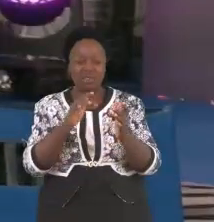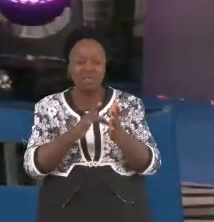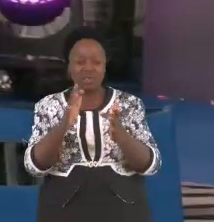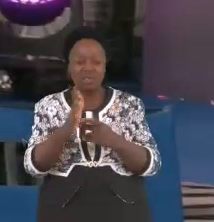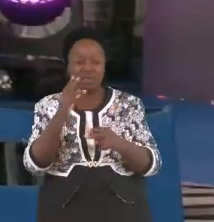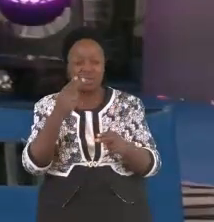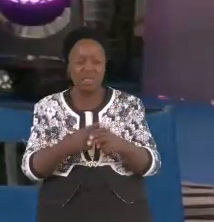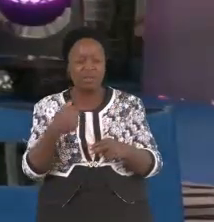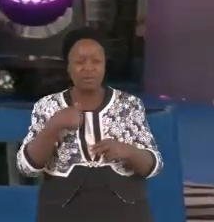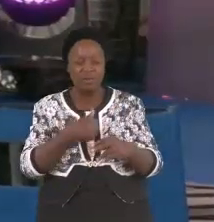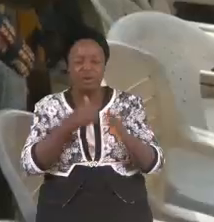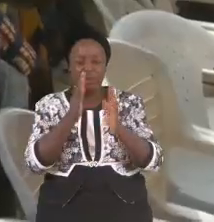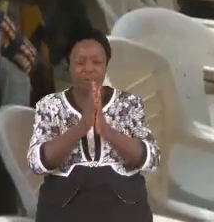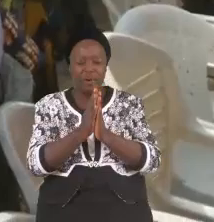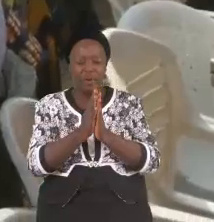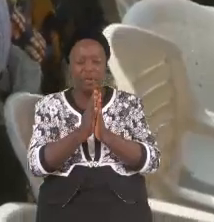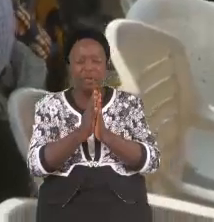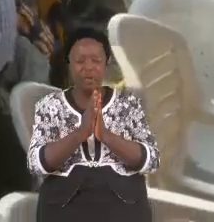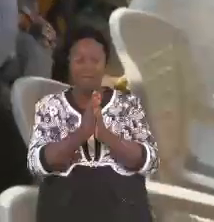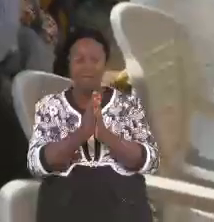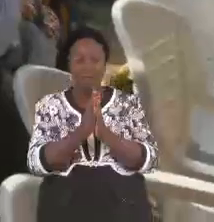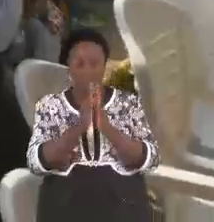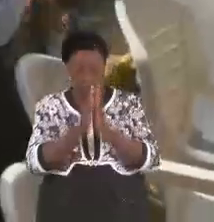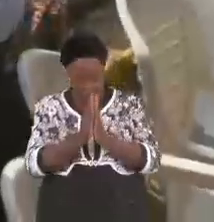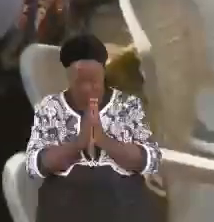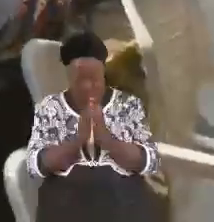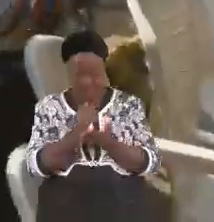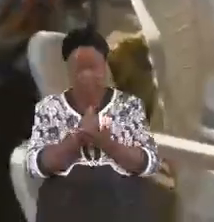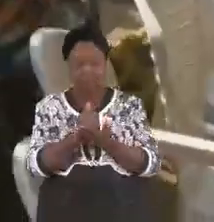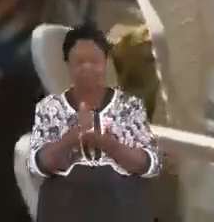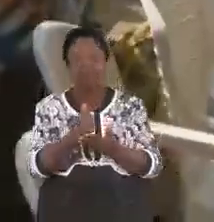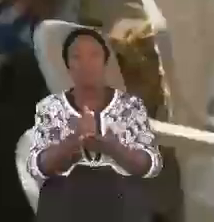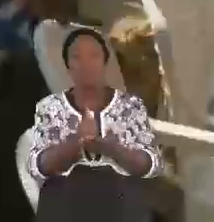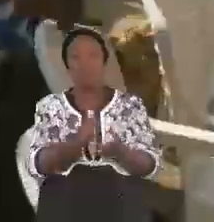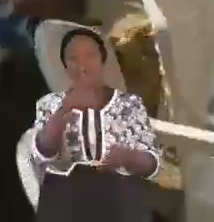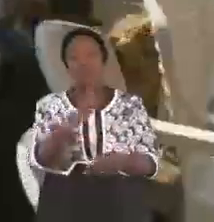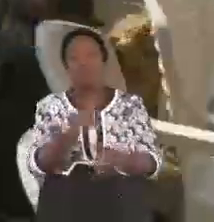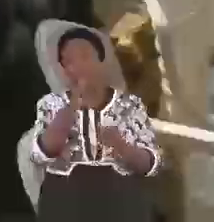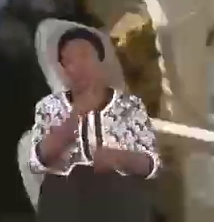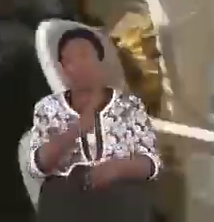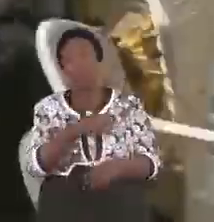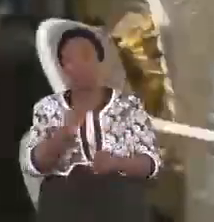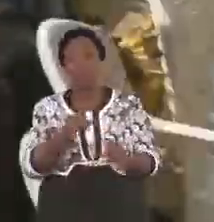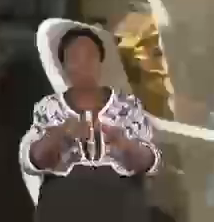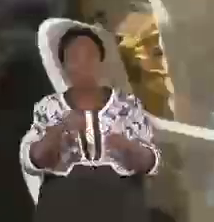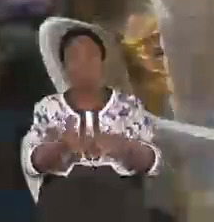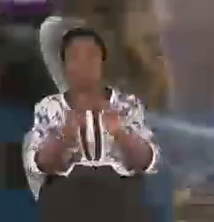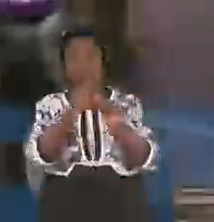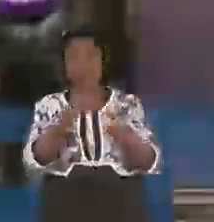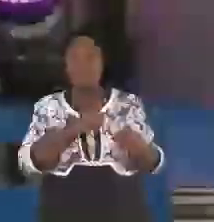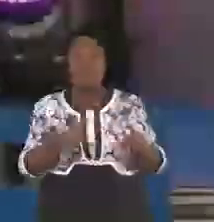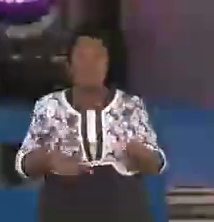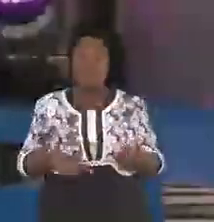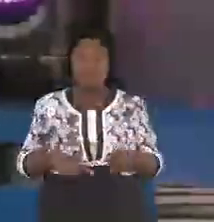we pray. God bless you. You can sit in the blessing of the Lord. As